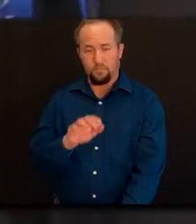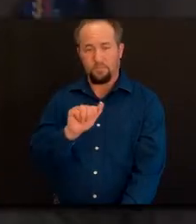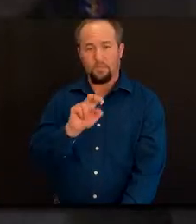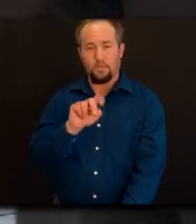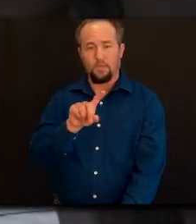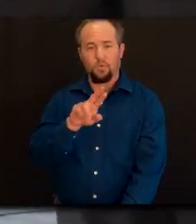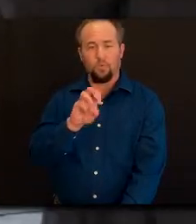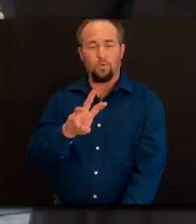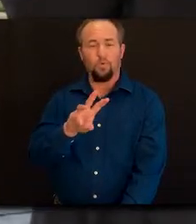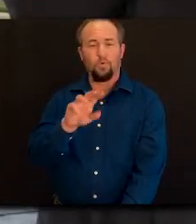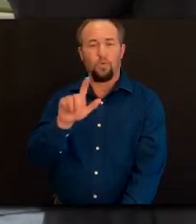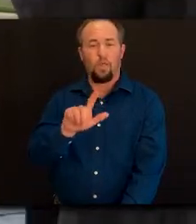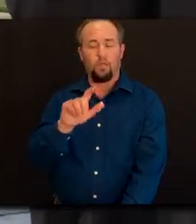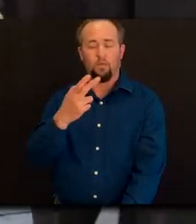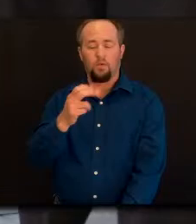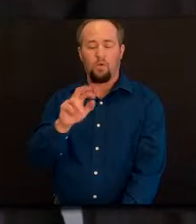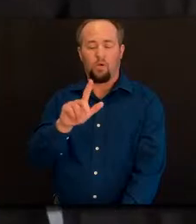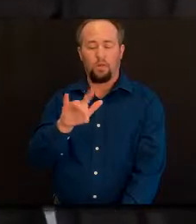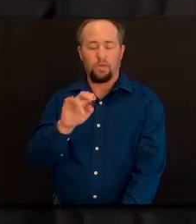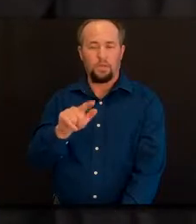Andrew L. Harling.